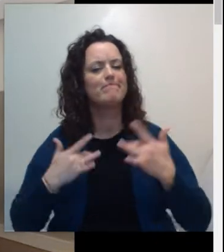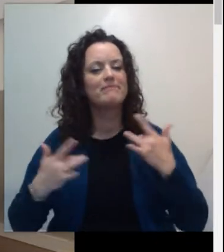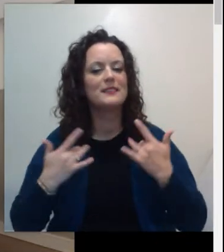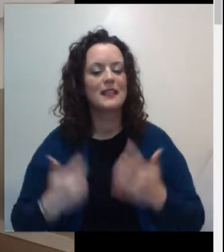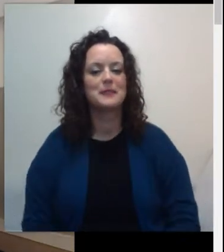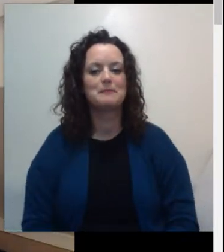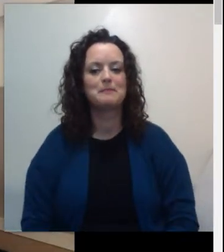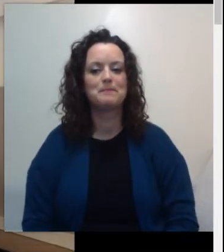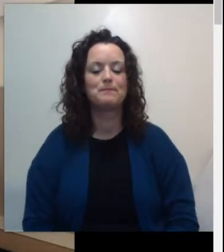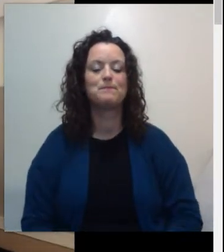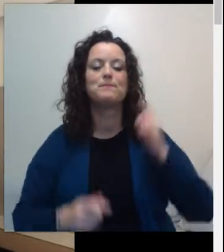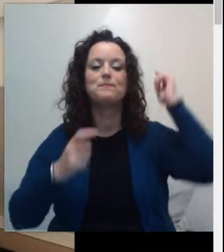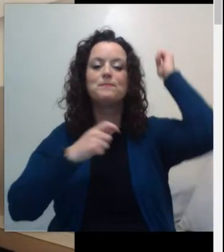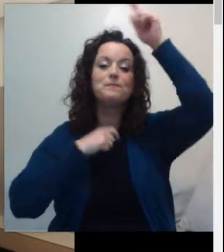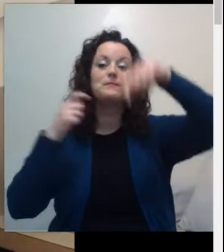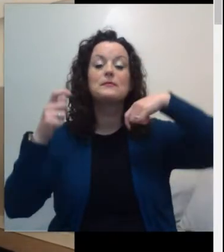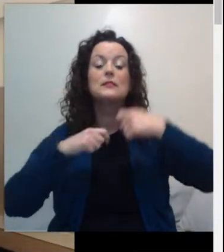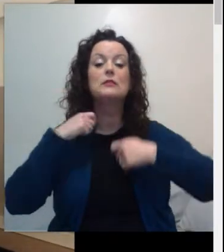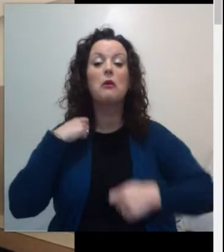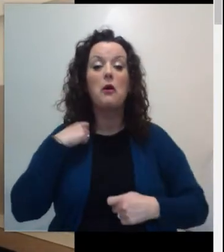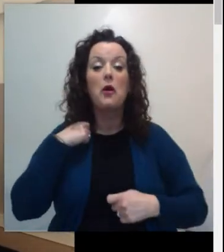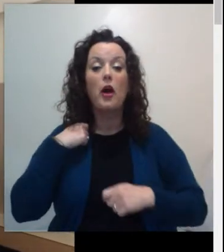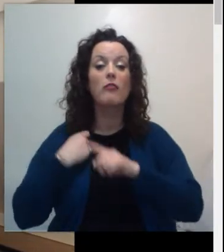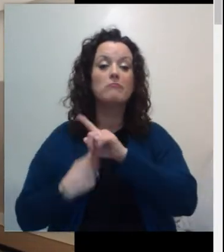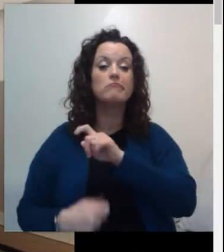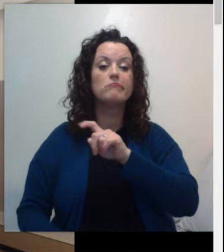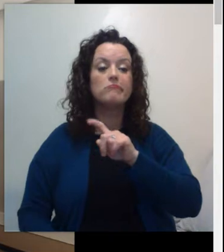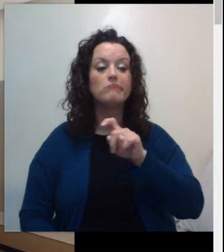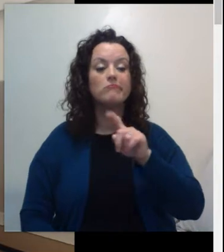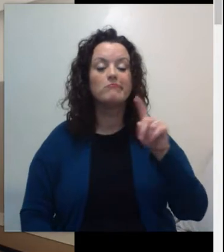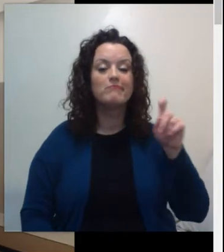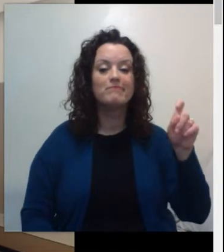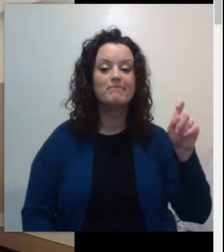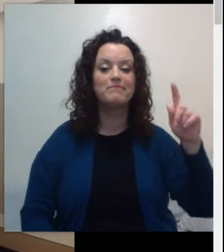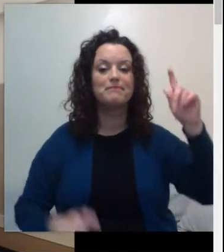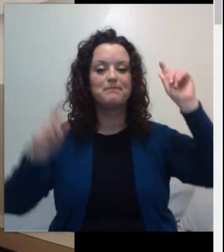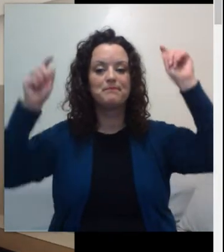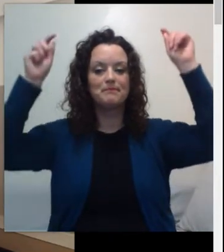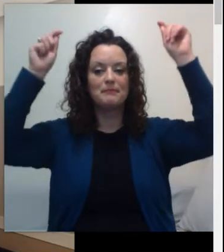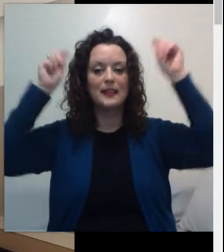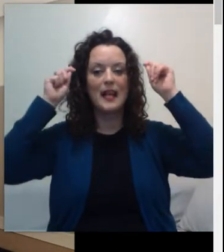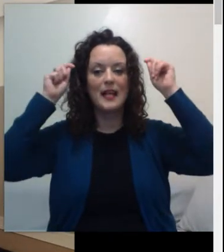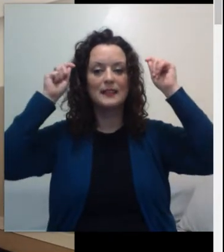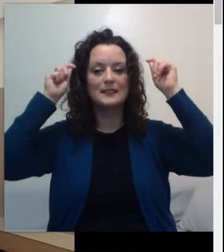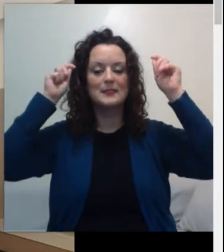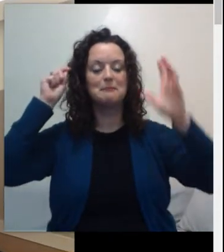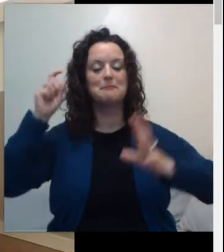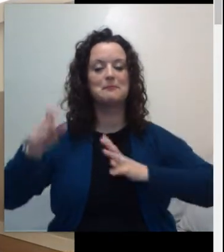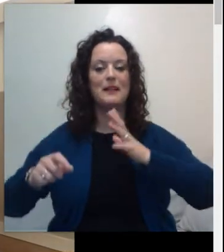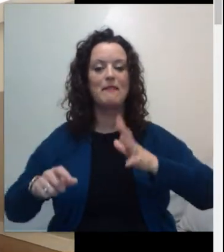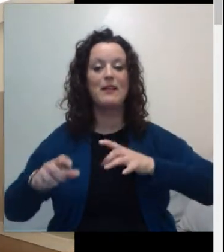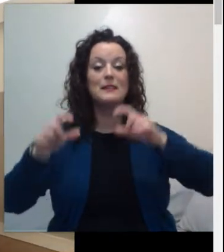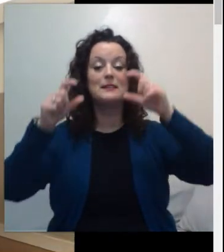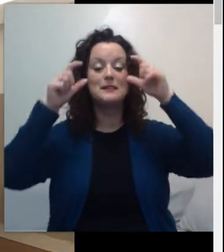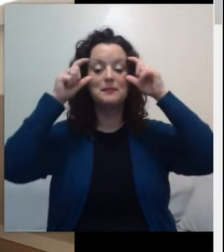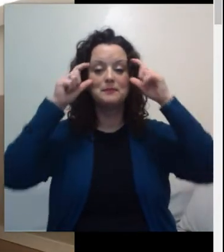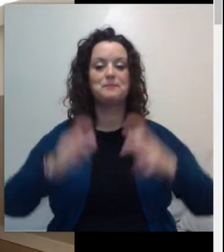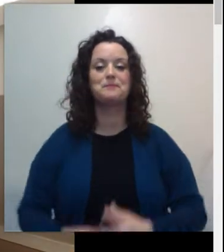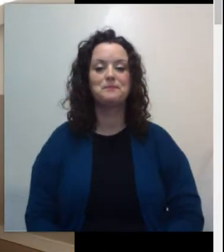my scarf back on and a big walk now. My hat, fancy hat.